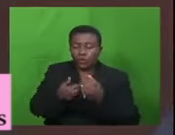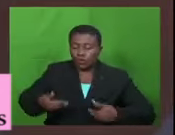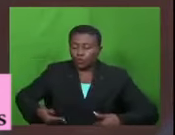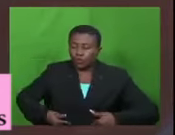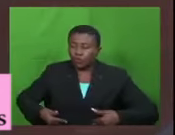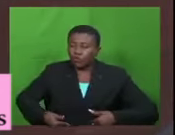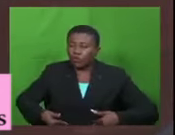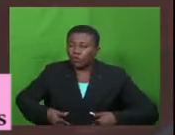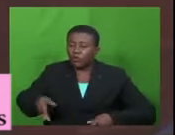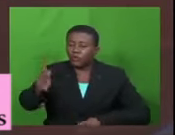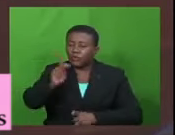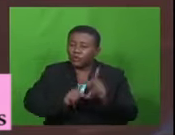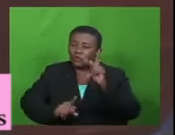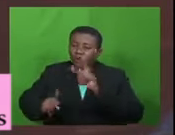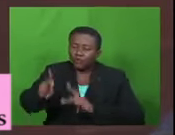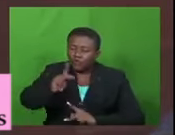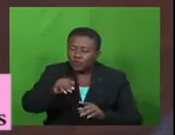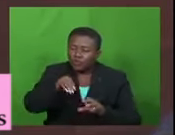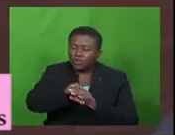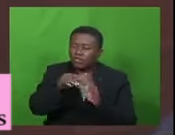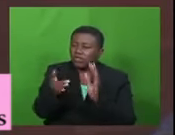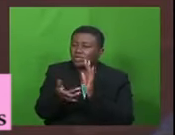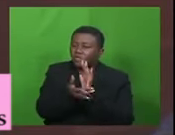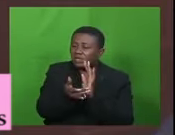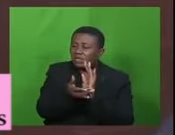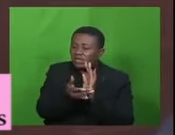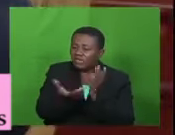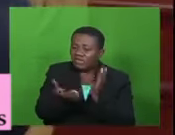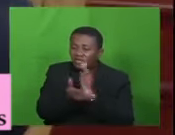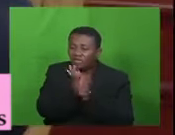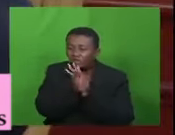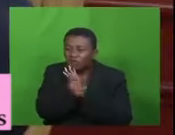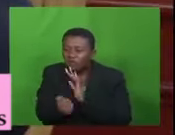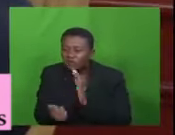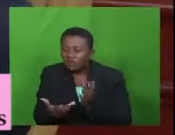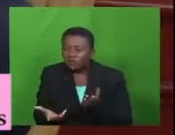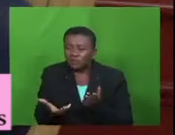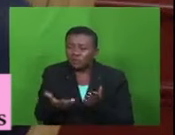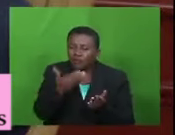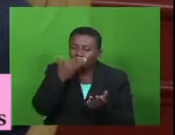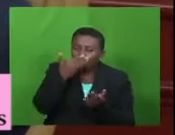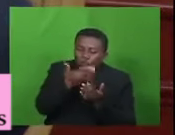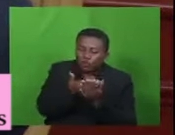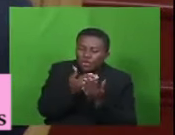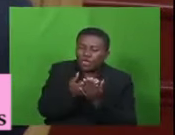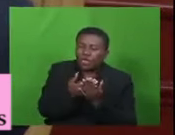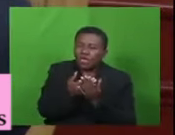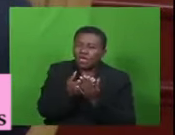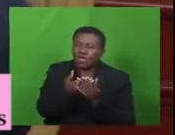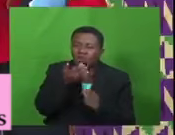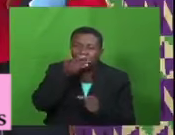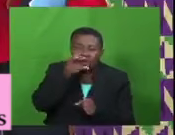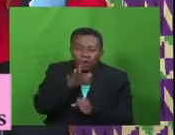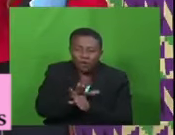market training and technical skills, compliance and quality assurance support, and business development support